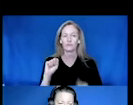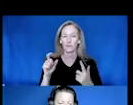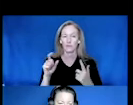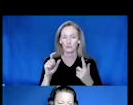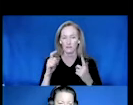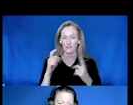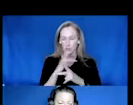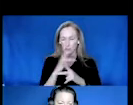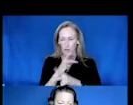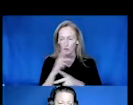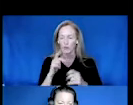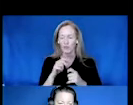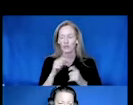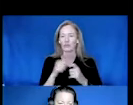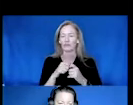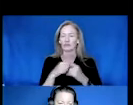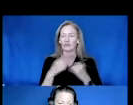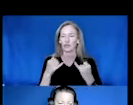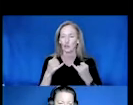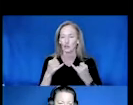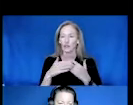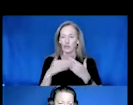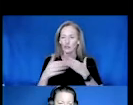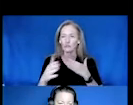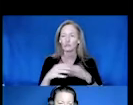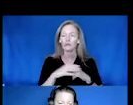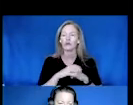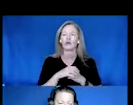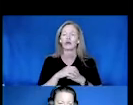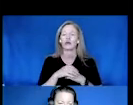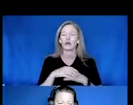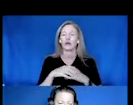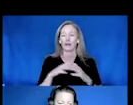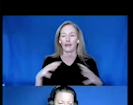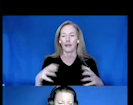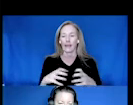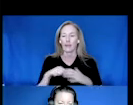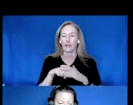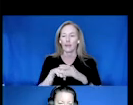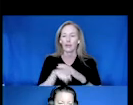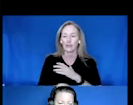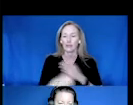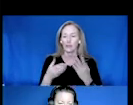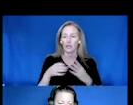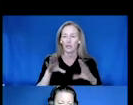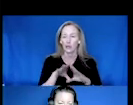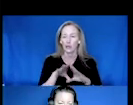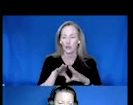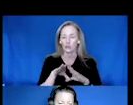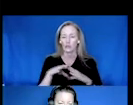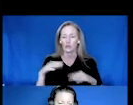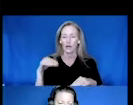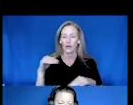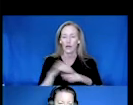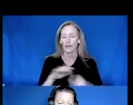currently indefinite labor and delivery closure at the Phoenix Indian Medical